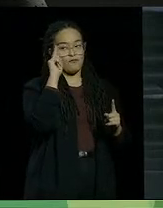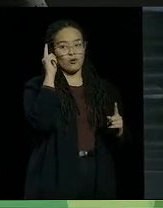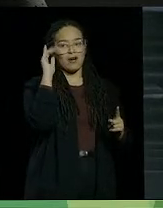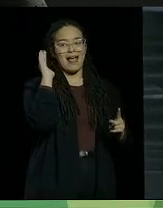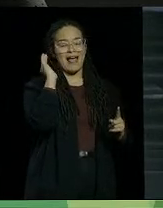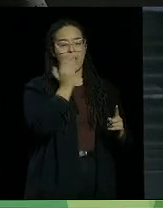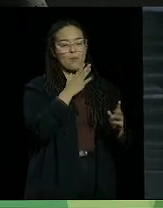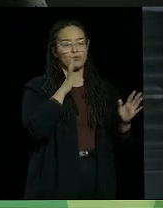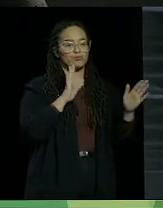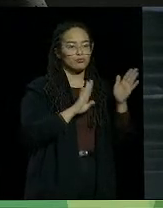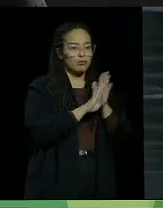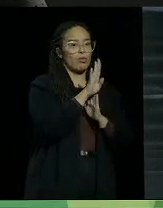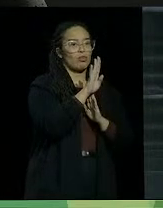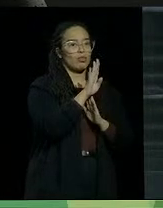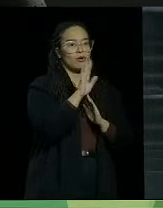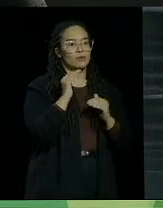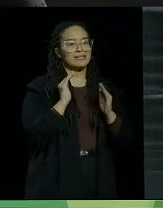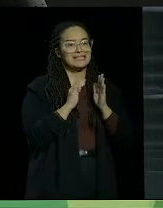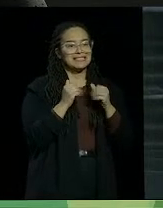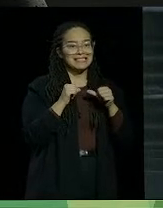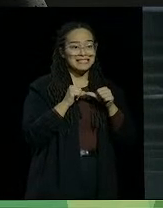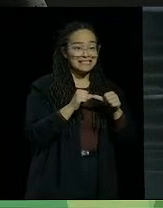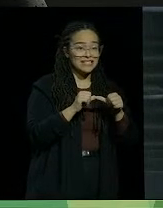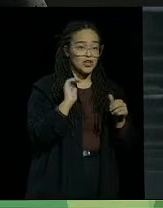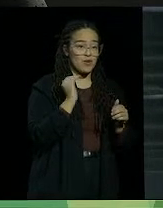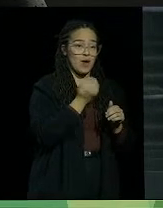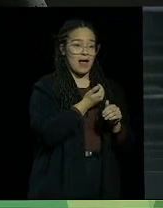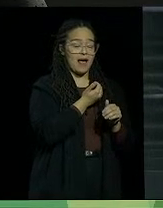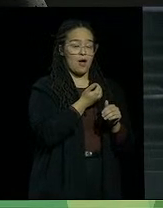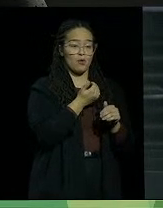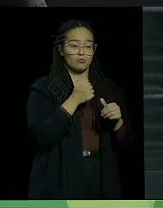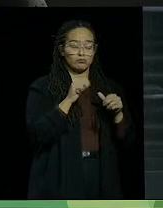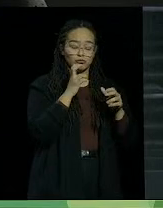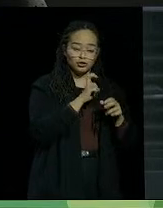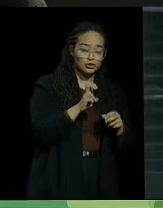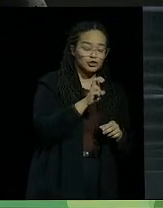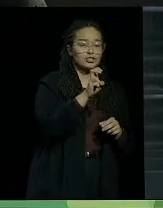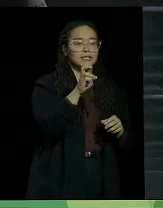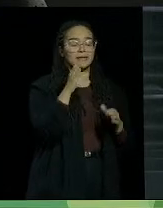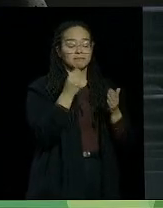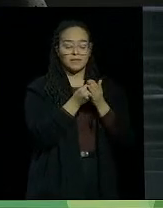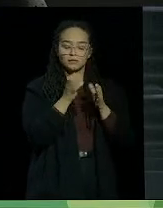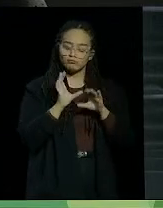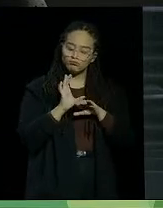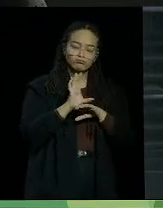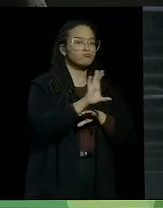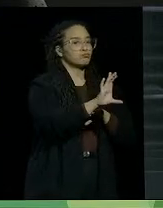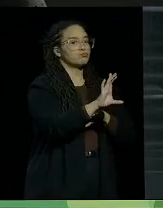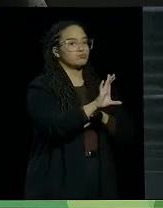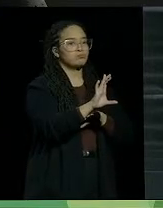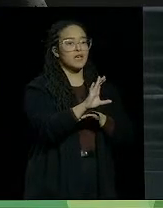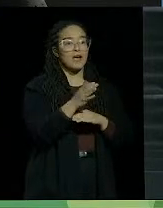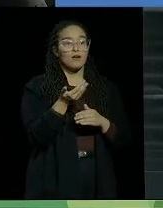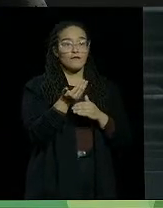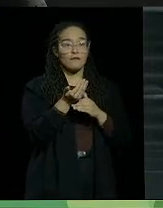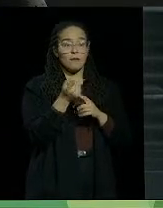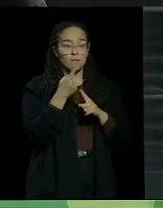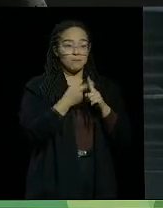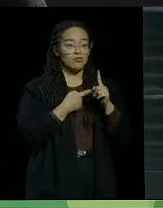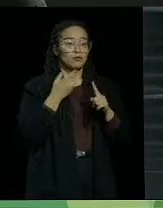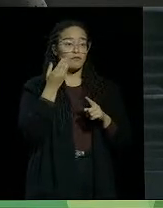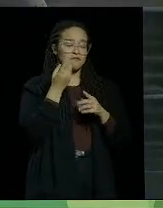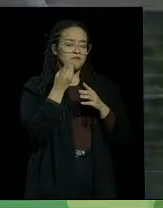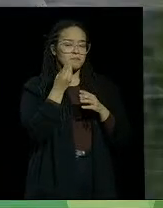we're continuing our journey by investing heavily in the region. A few months ago, we announced the biggest